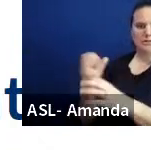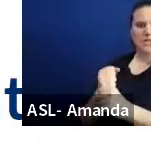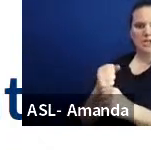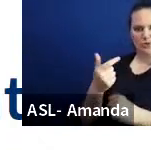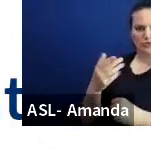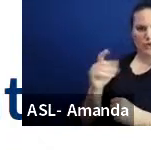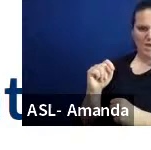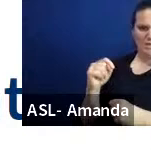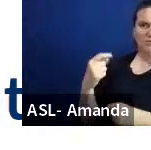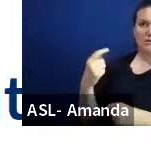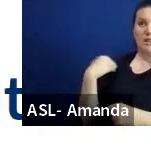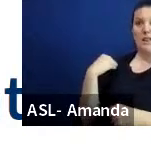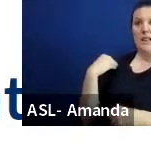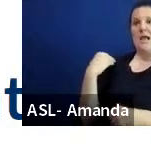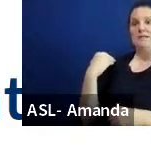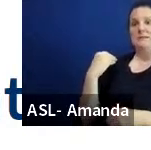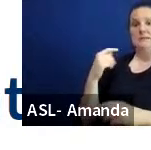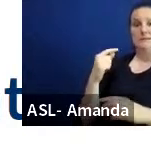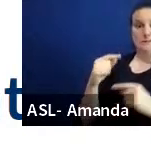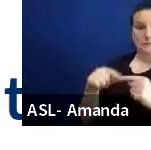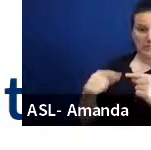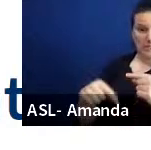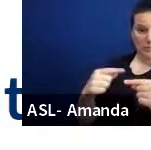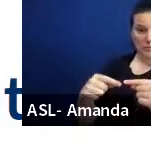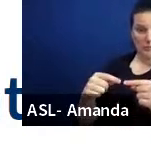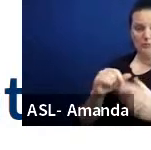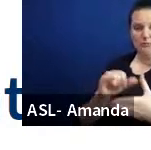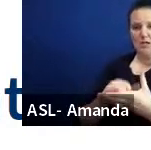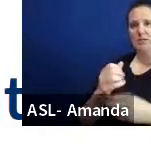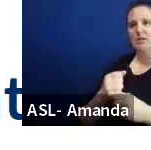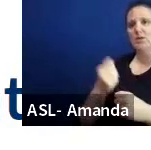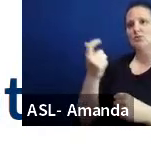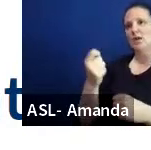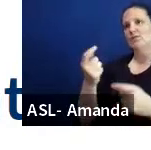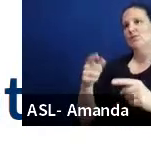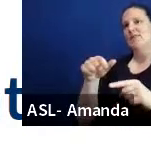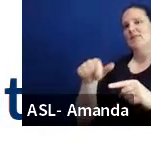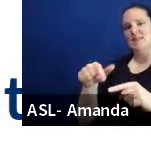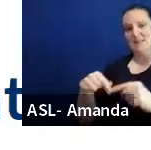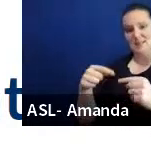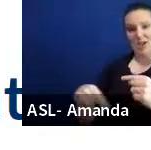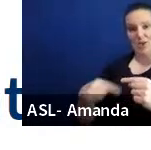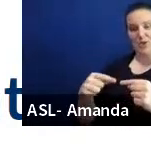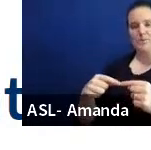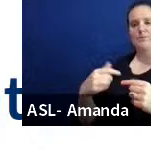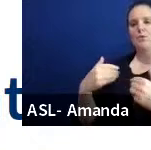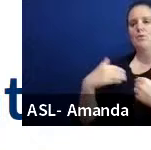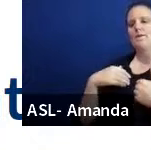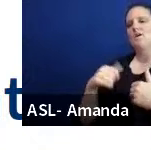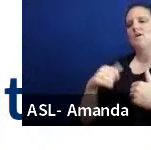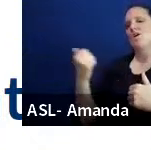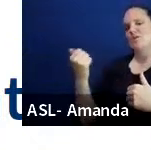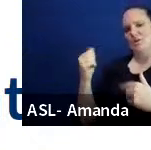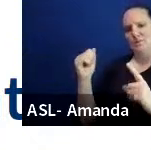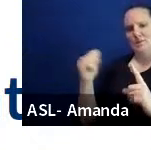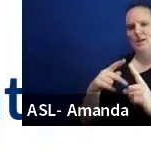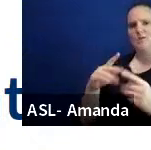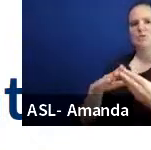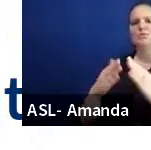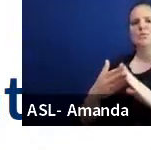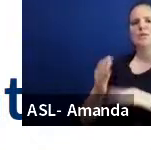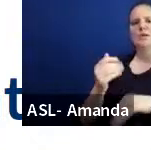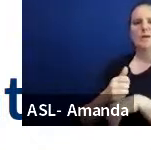grants during our last cycle. And received grants during this cycle. We did have other returning